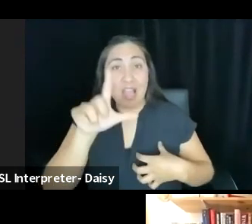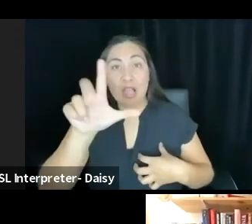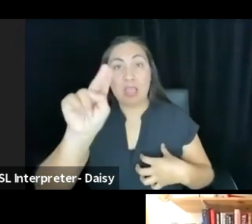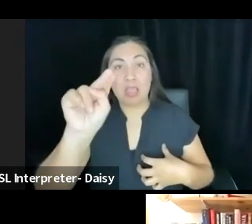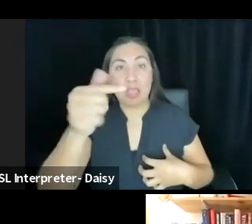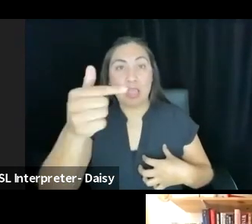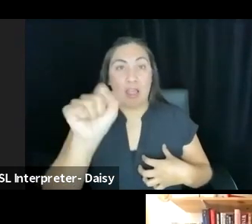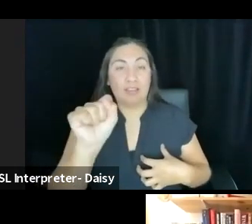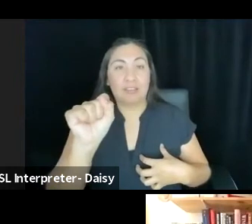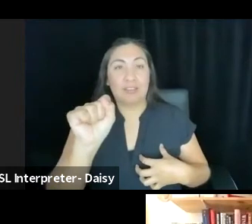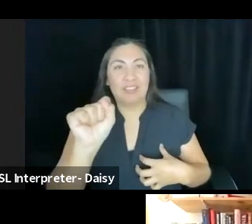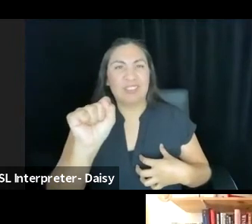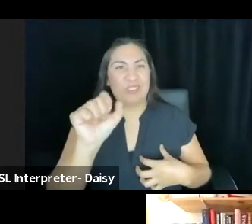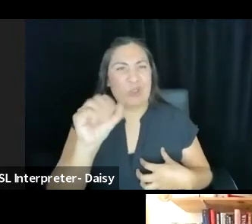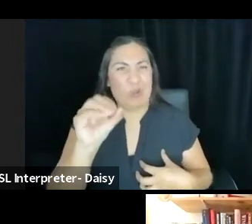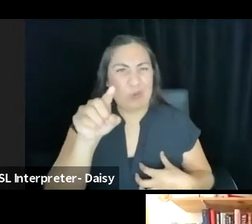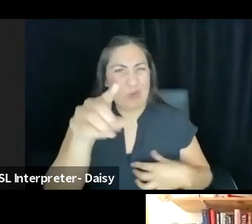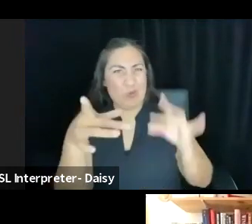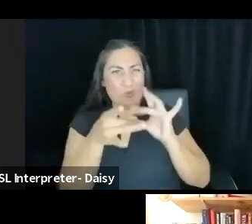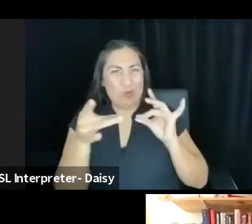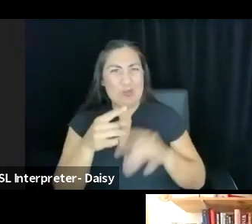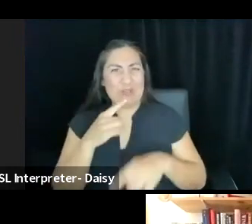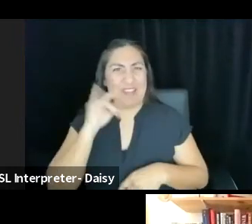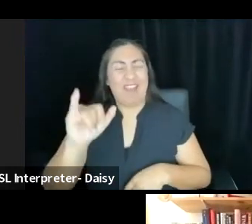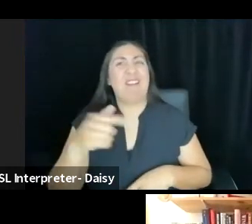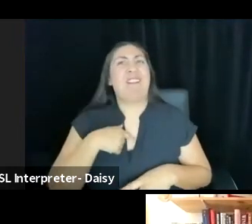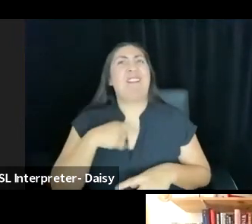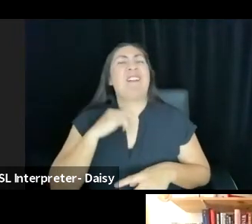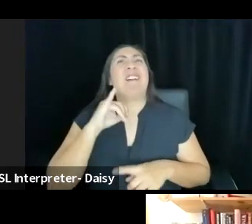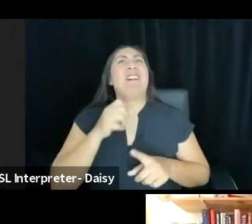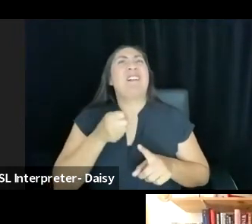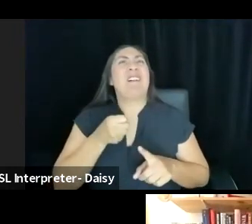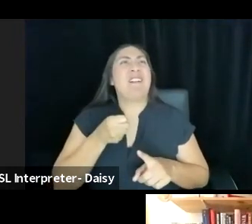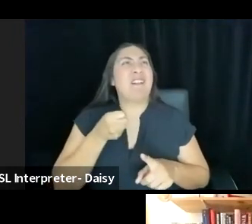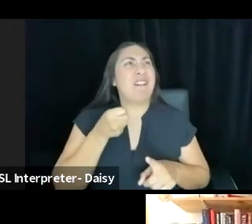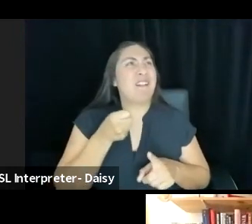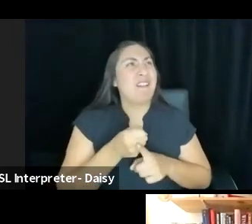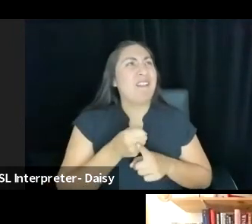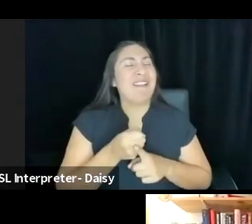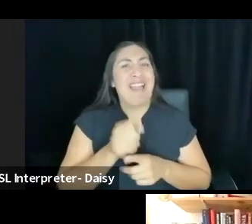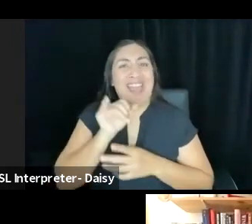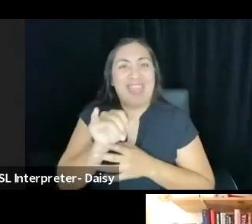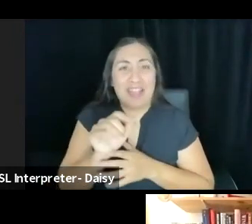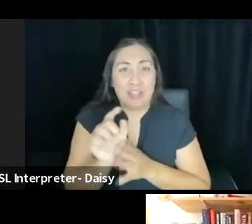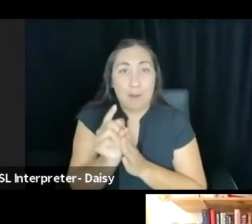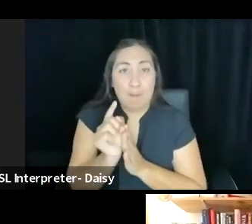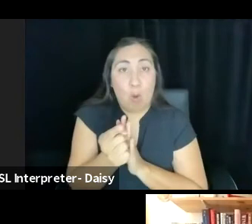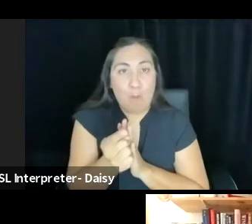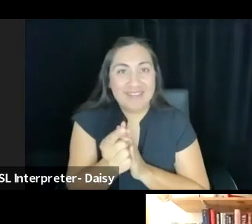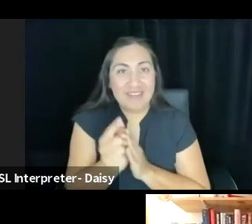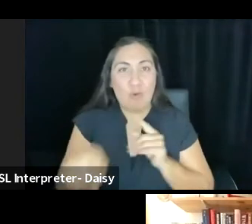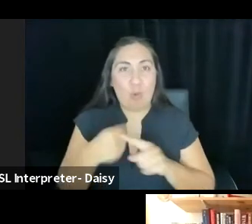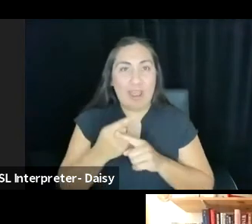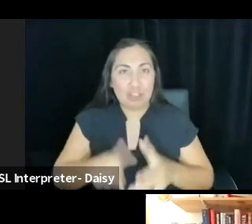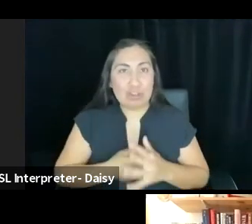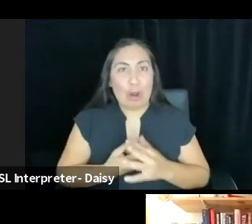hearing you say that, not a coincidence that the moment that my meds started to really kick in was the moment where